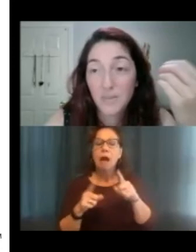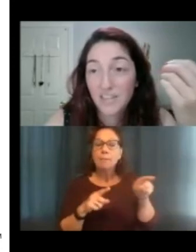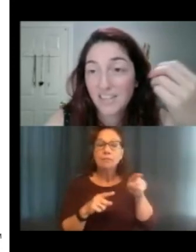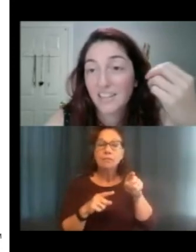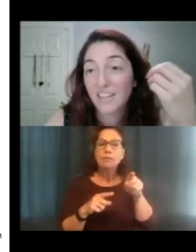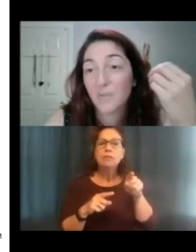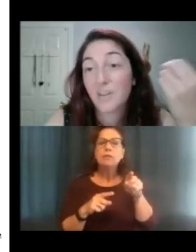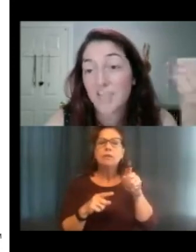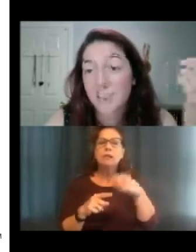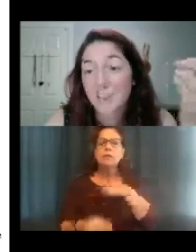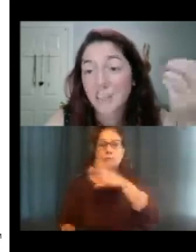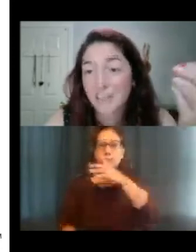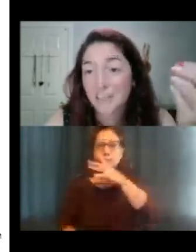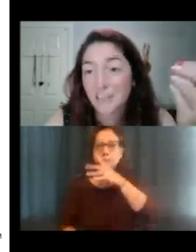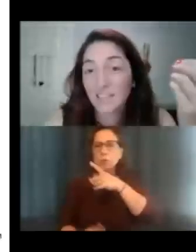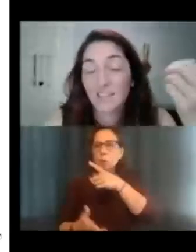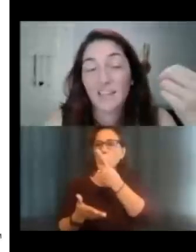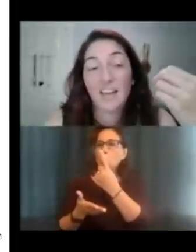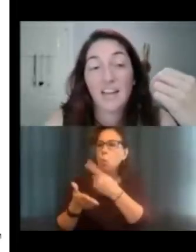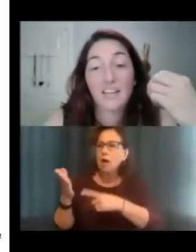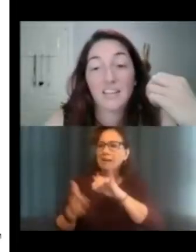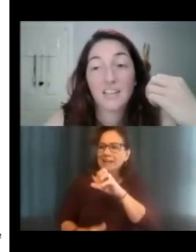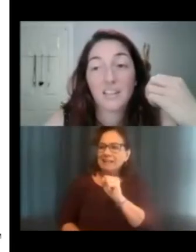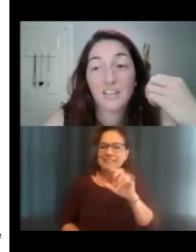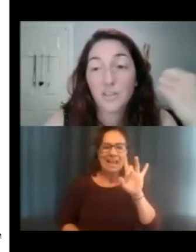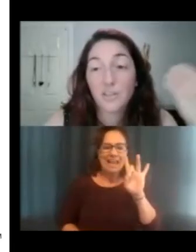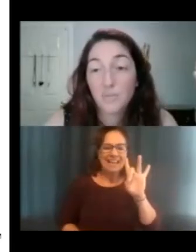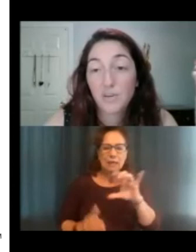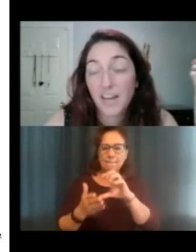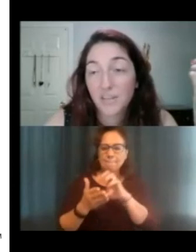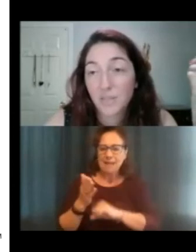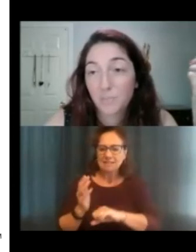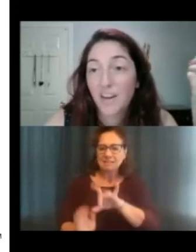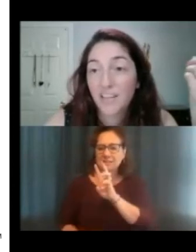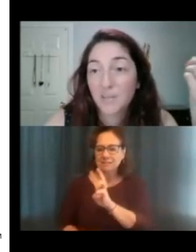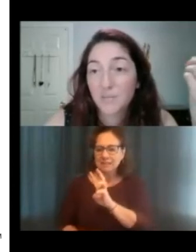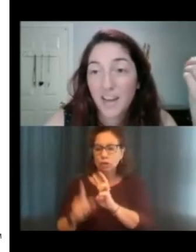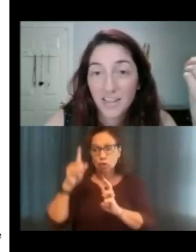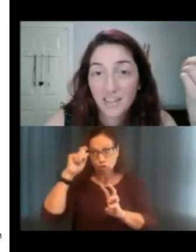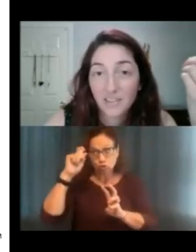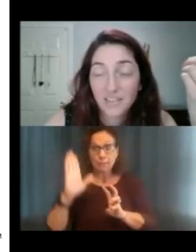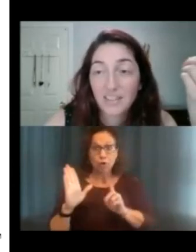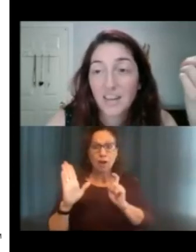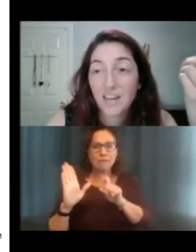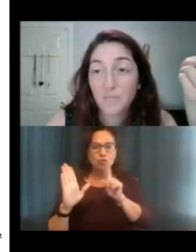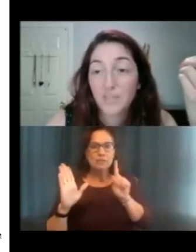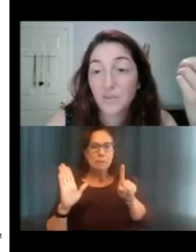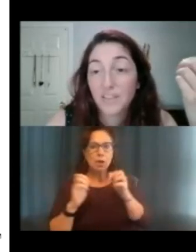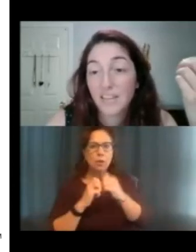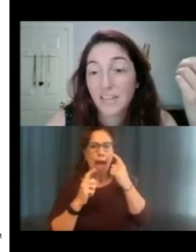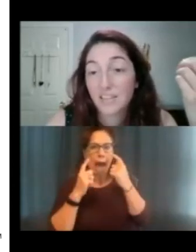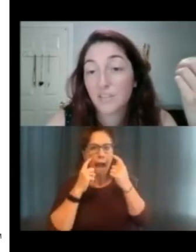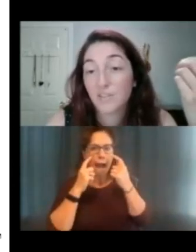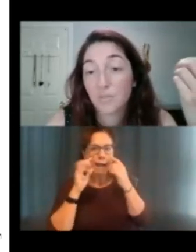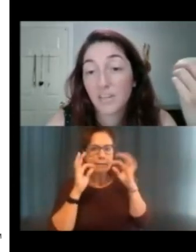the speech, what is 8 minus 6? And the lucid dreamer had to respond with eye signals. So